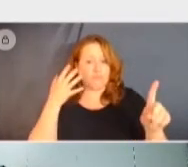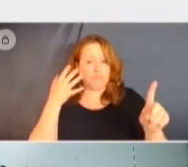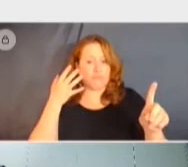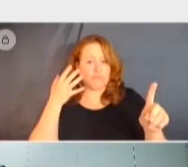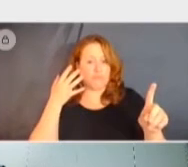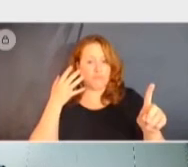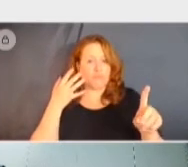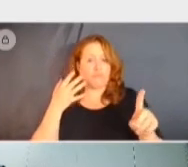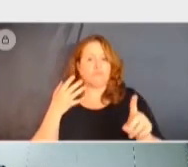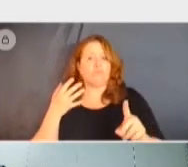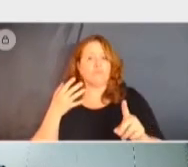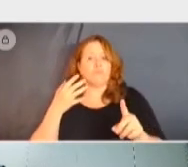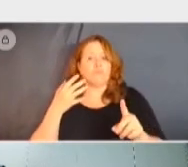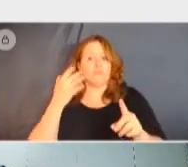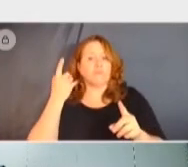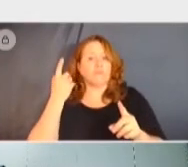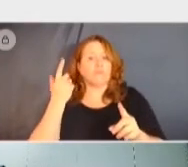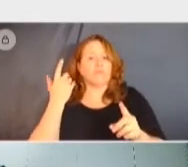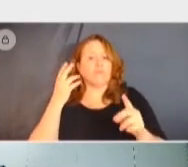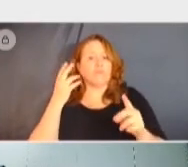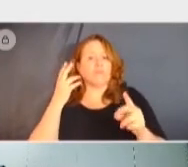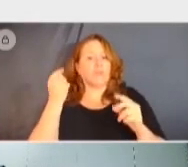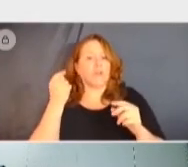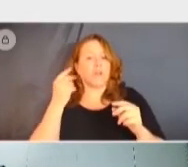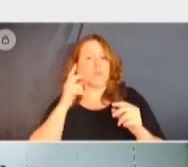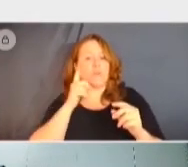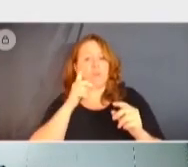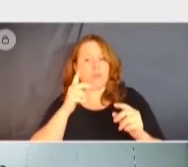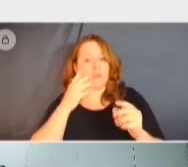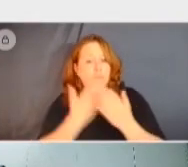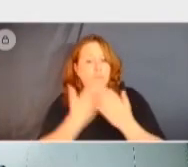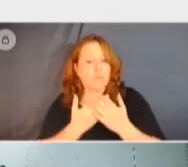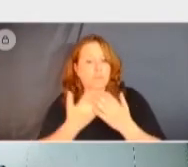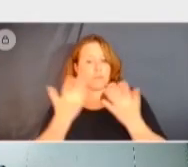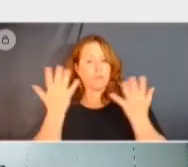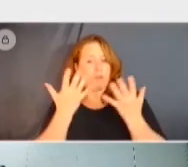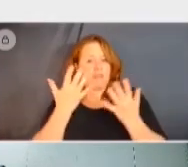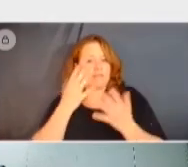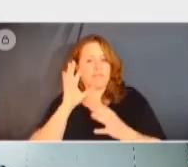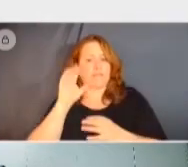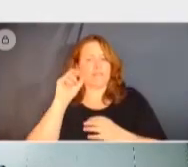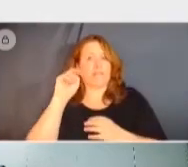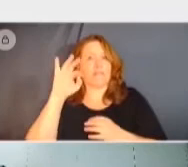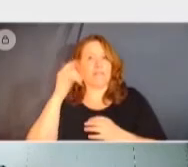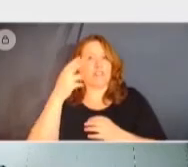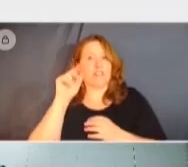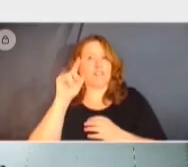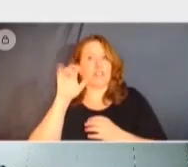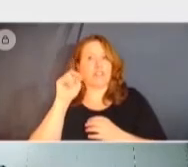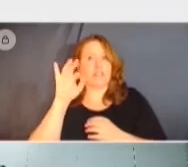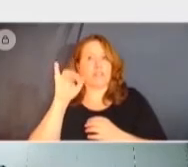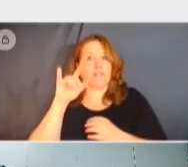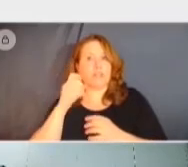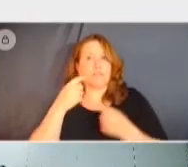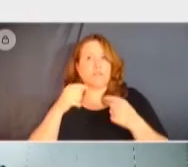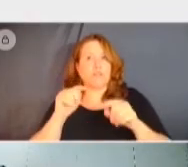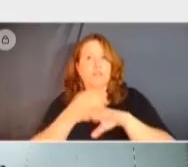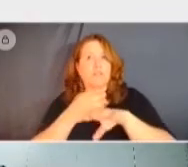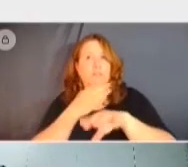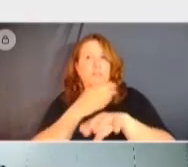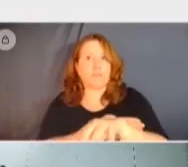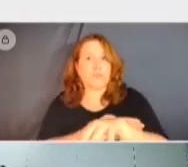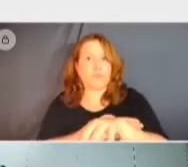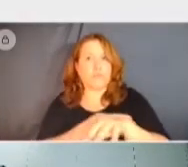is looking to approve configurations by all three e-poll book vendors. A number of them, actually all